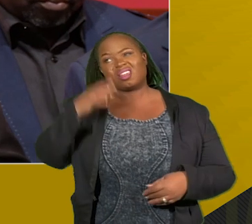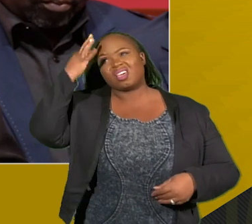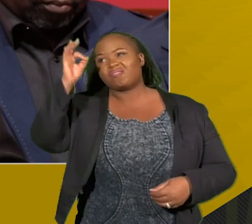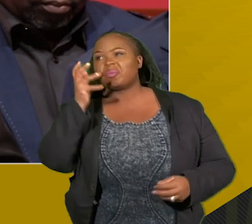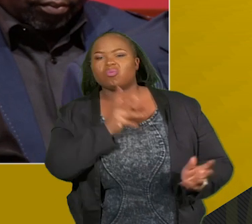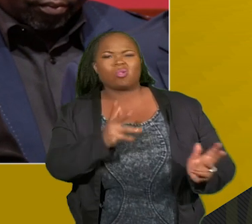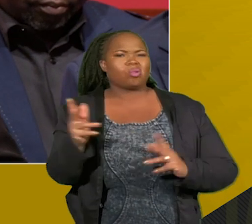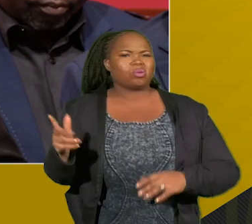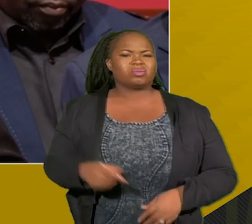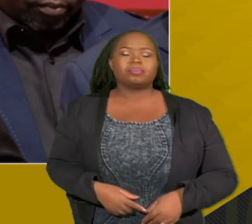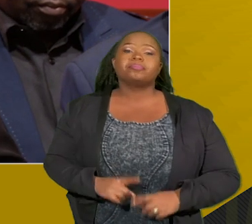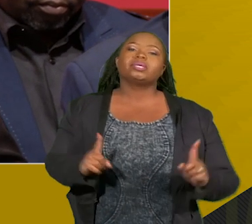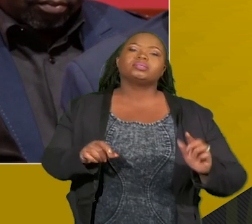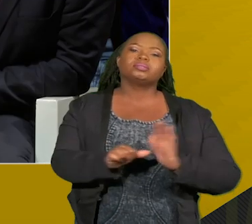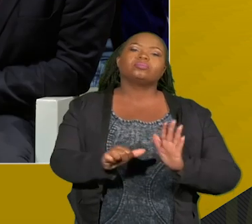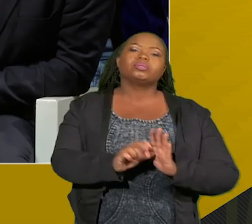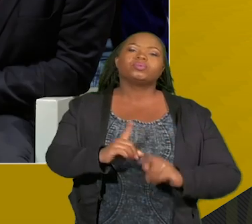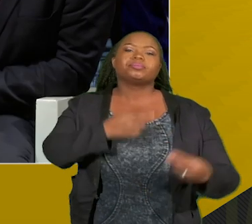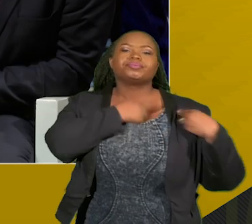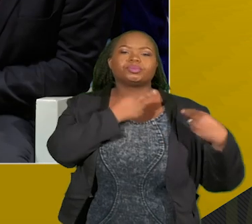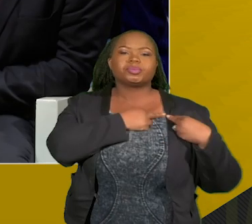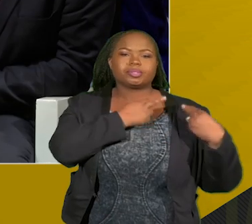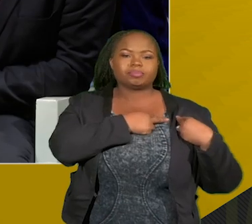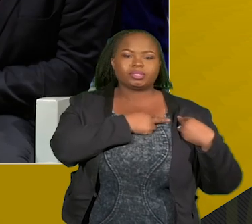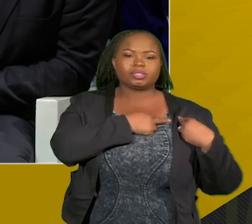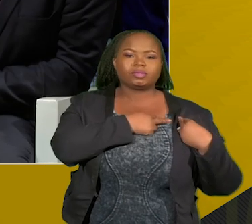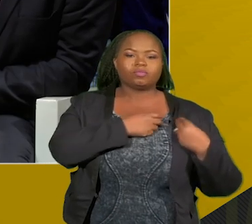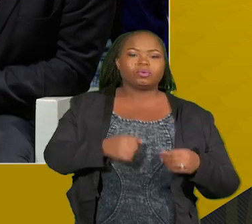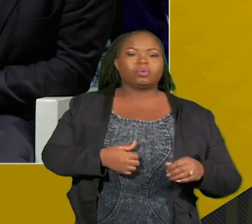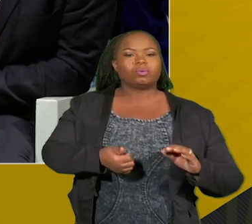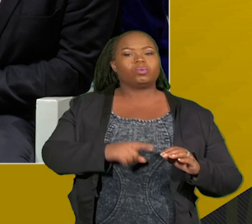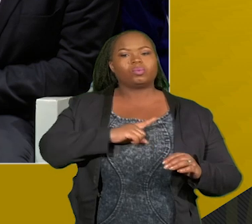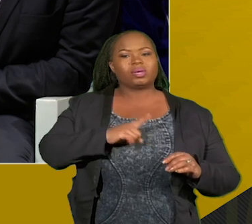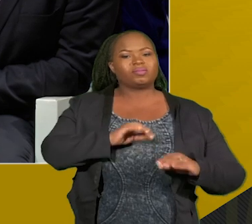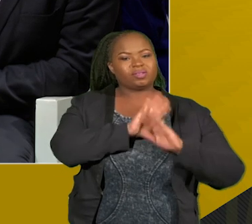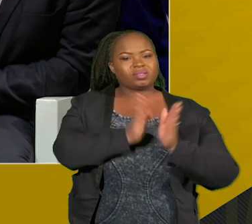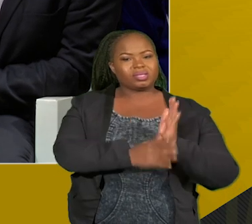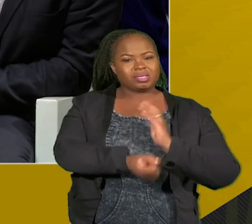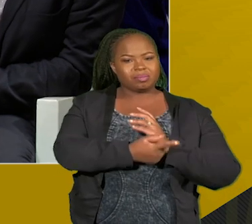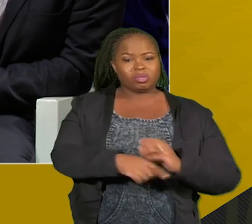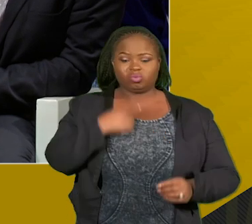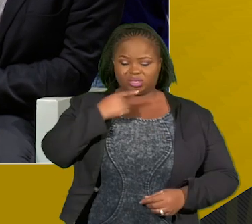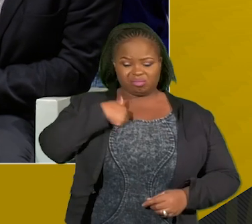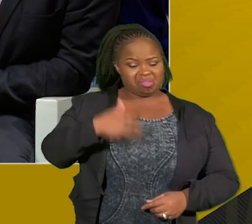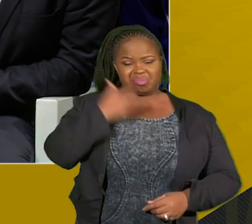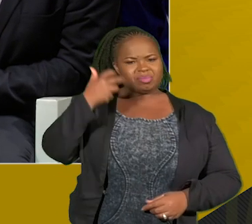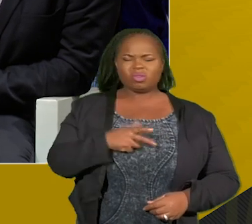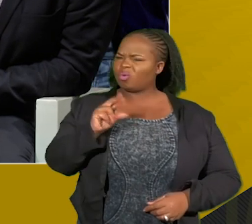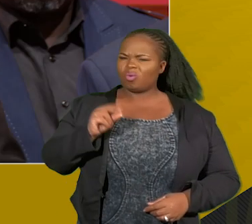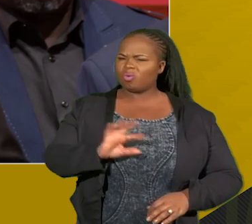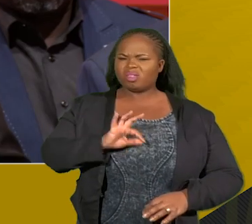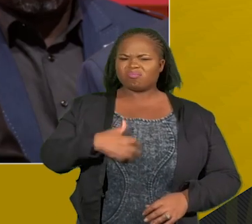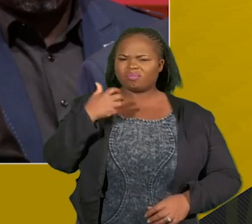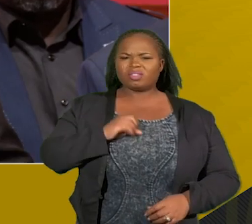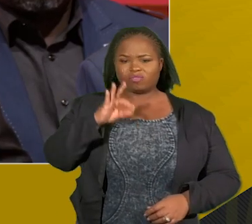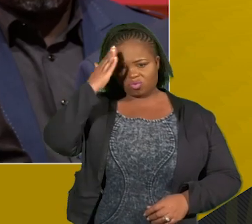government this is to take responsibility of the act that has gone through. Mm. So to come and say I'm angry, I'm no longer angry.